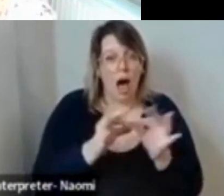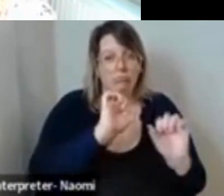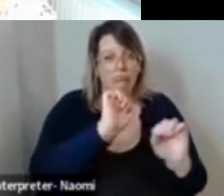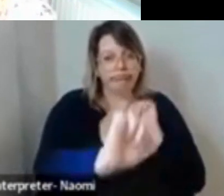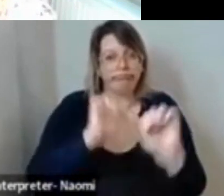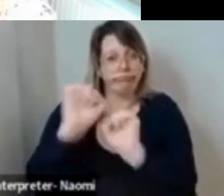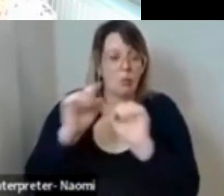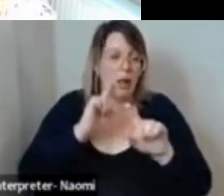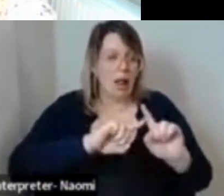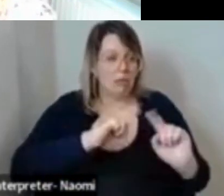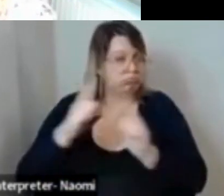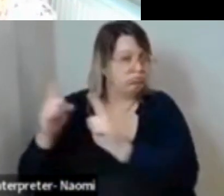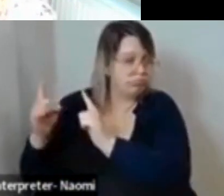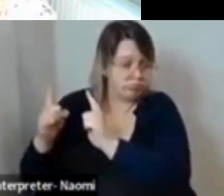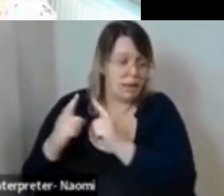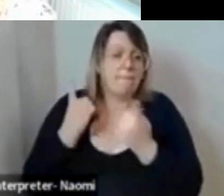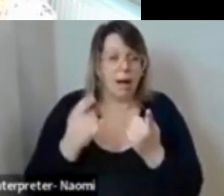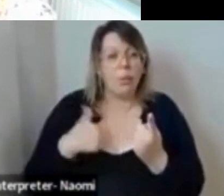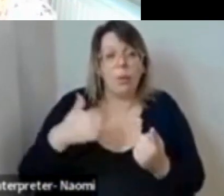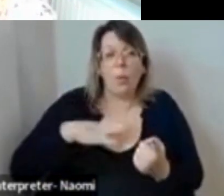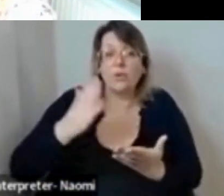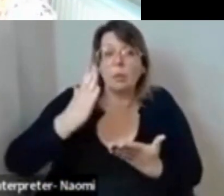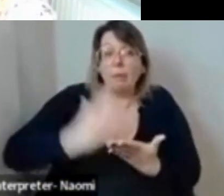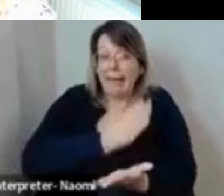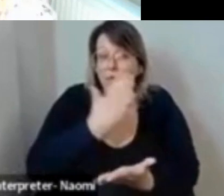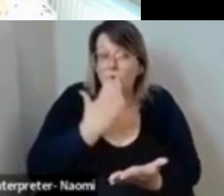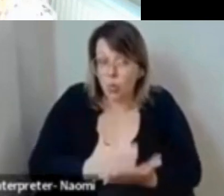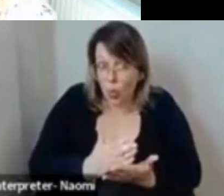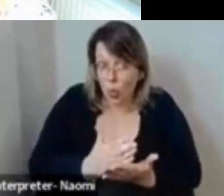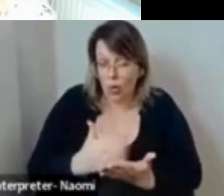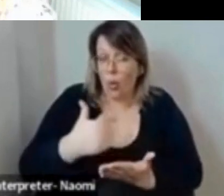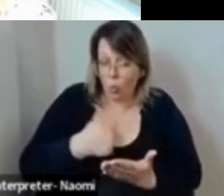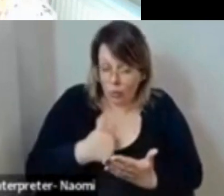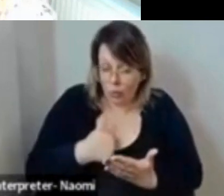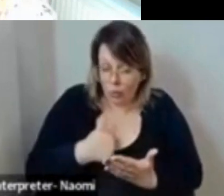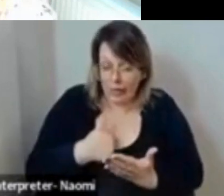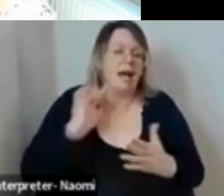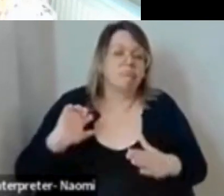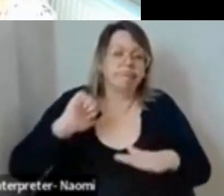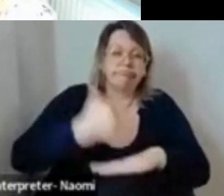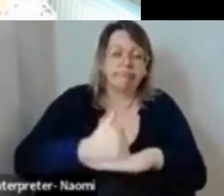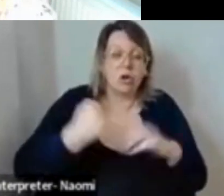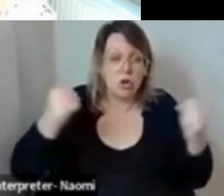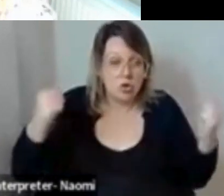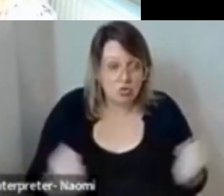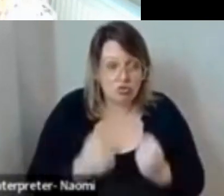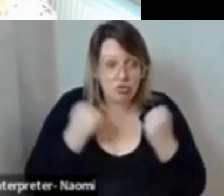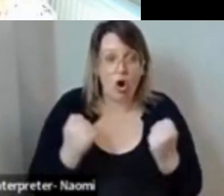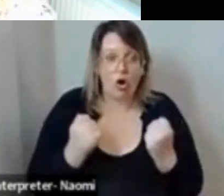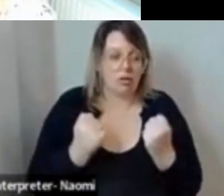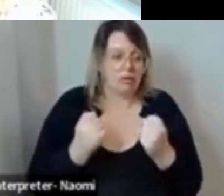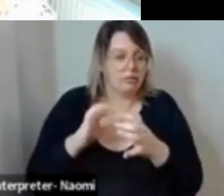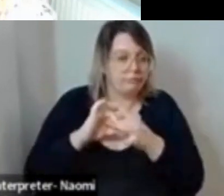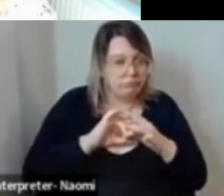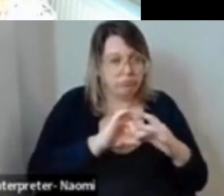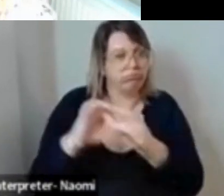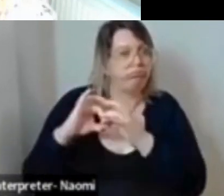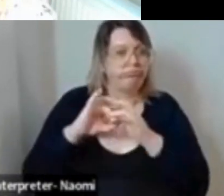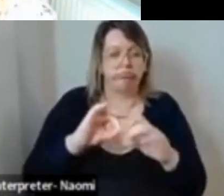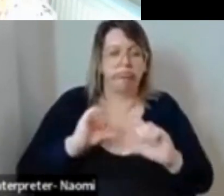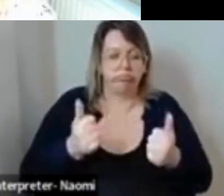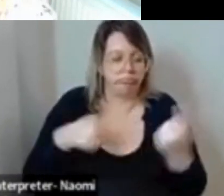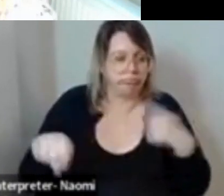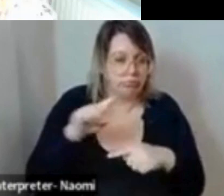quite differently. We want to make sure that we're able to build really strong, positive, trusting relationships with you. And so